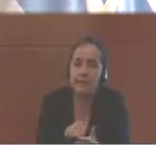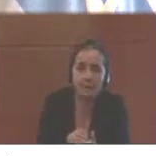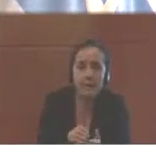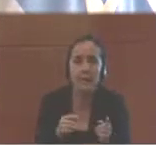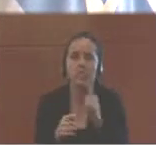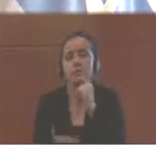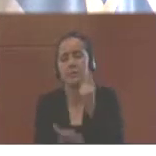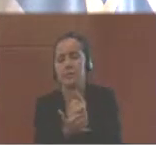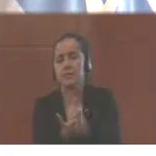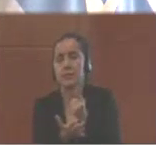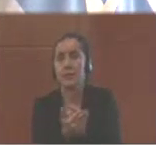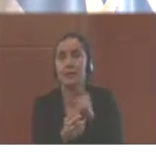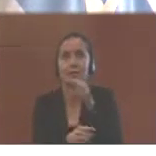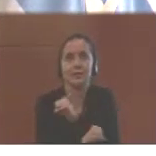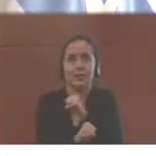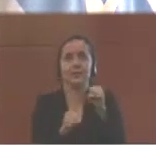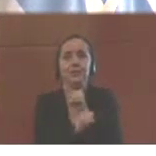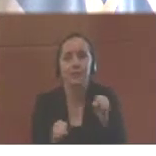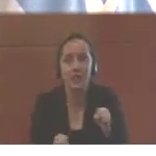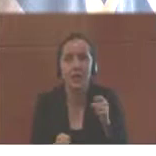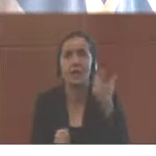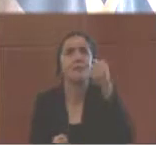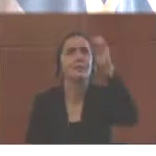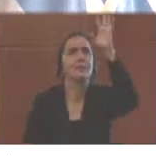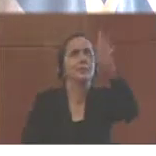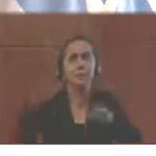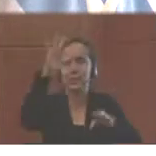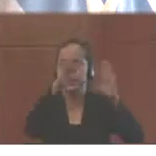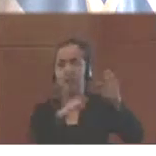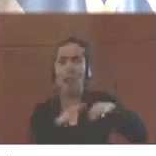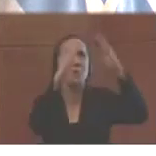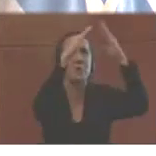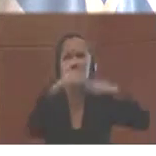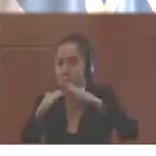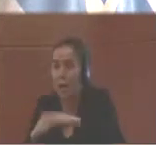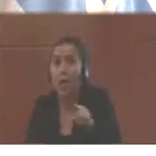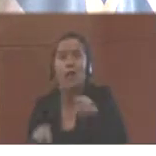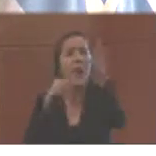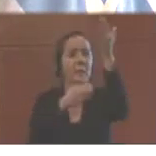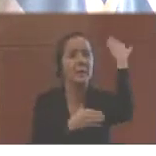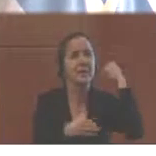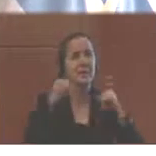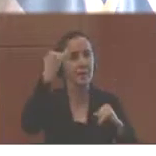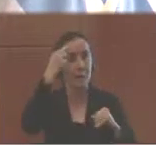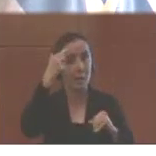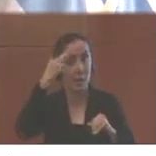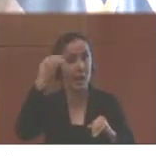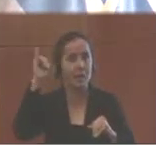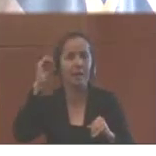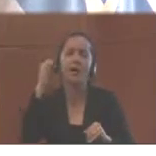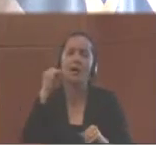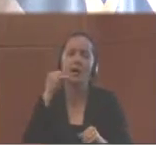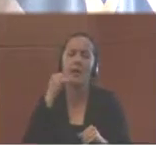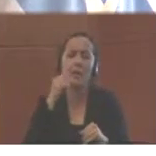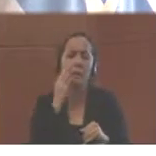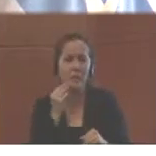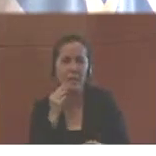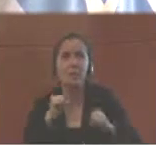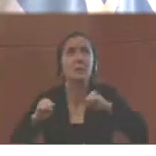here the impact on the Haitian population of this, as well as on our